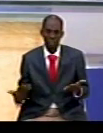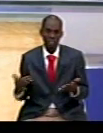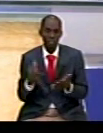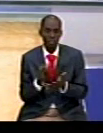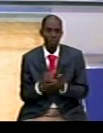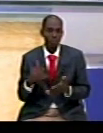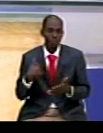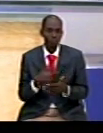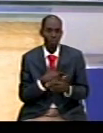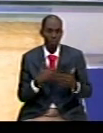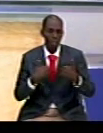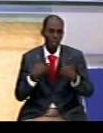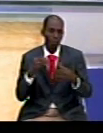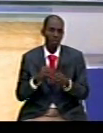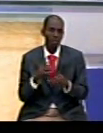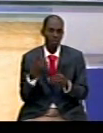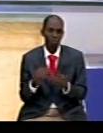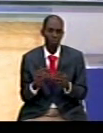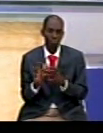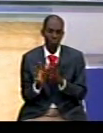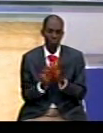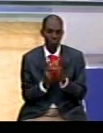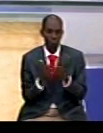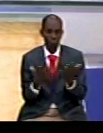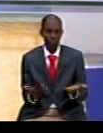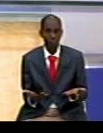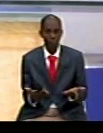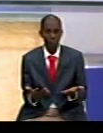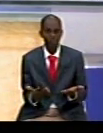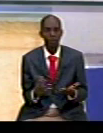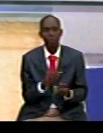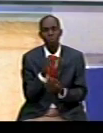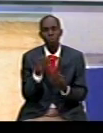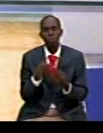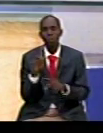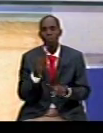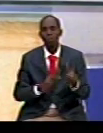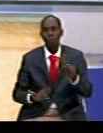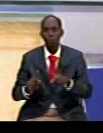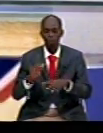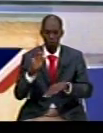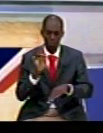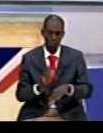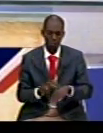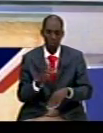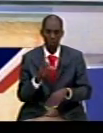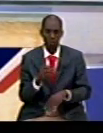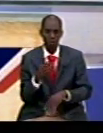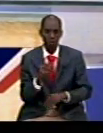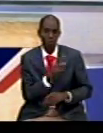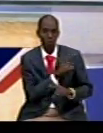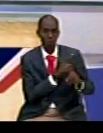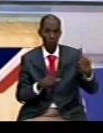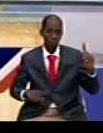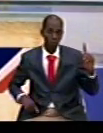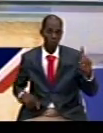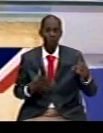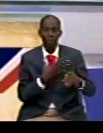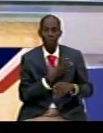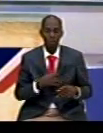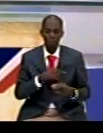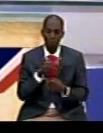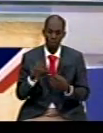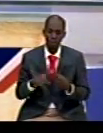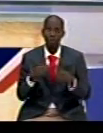we have in the Bible, when people touched the Lord, and when